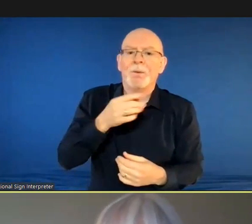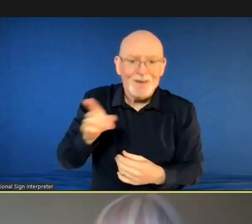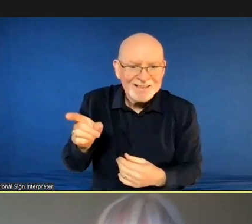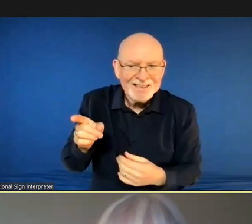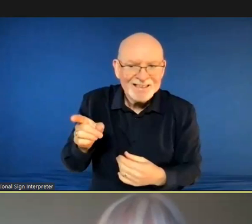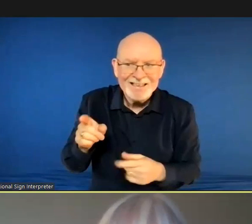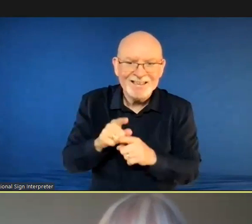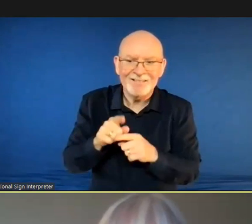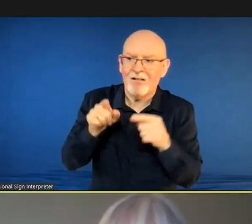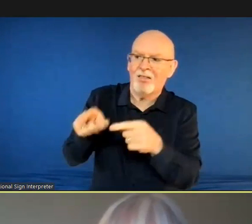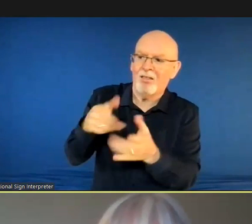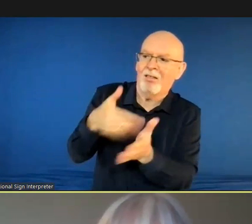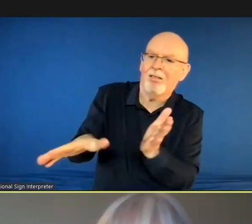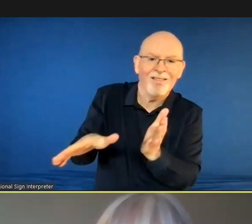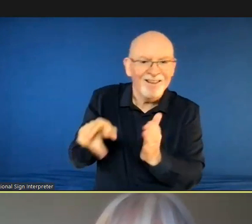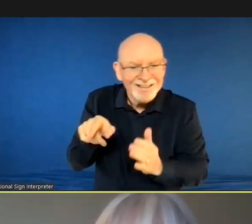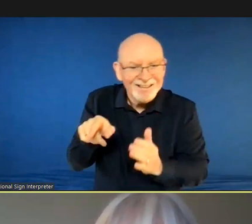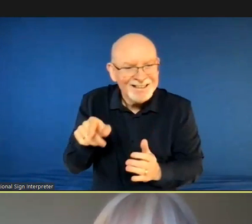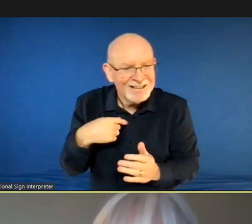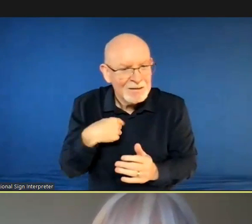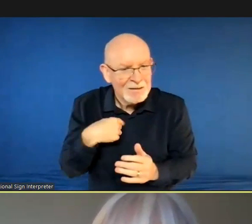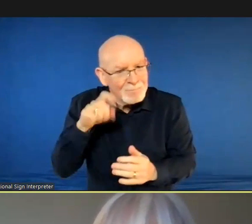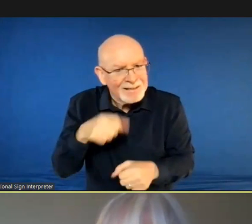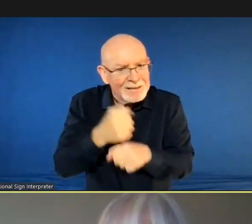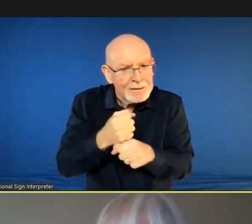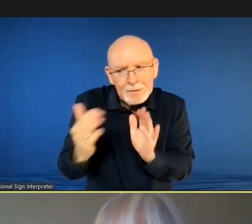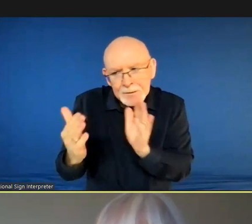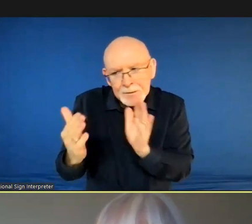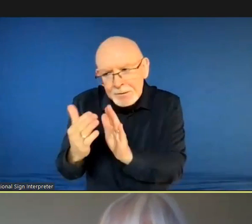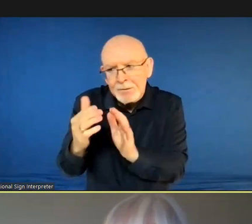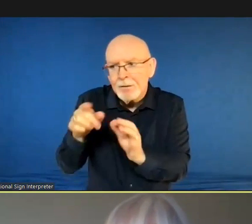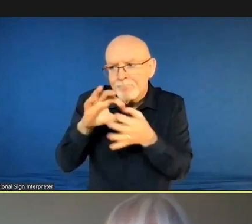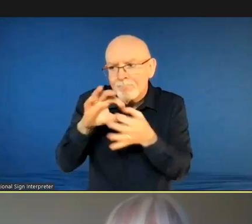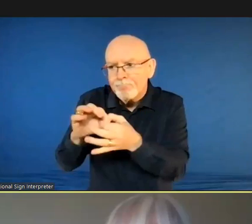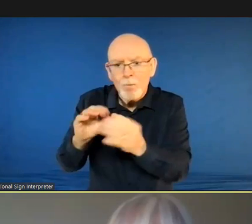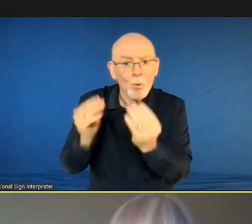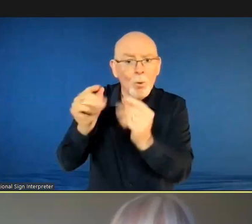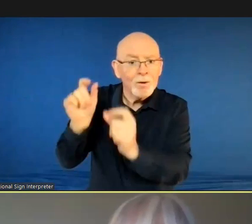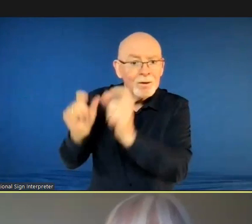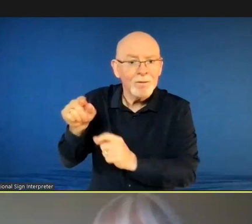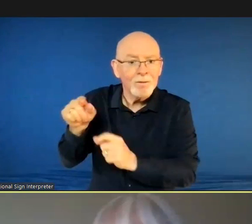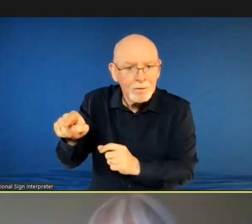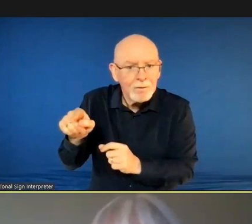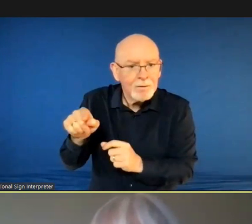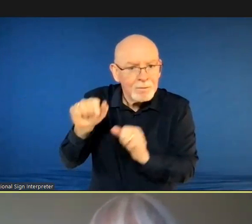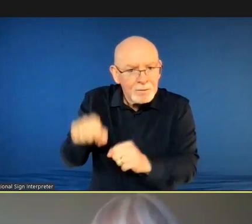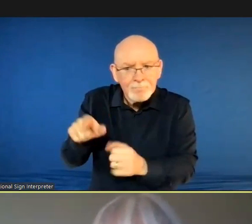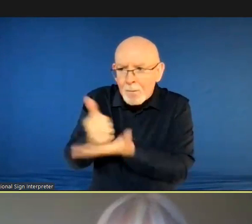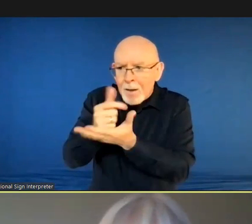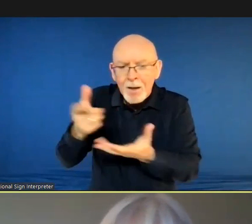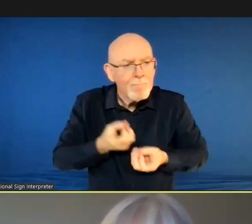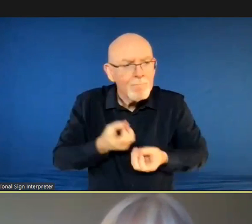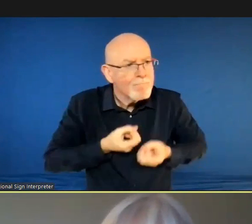express their views, gain a greater understanding of how to manage relationships both outside